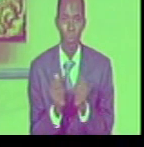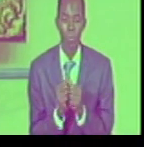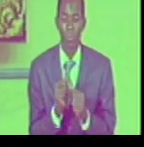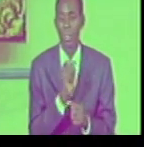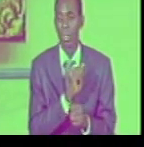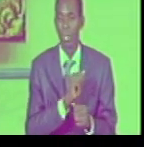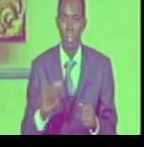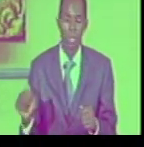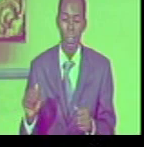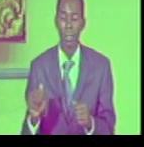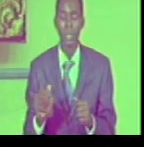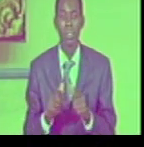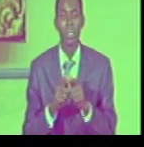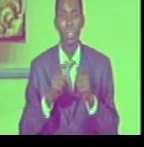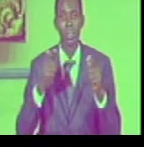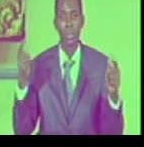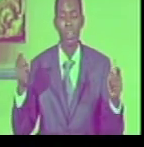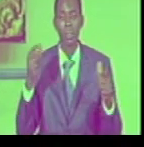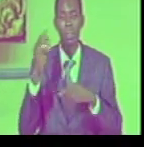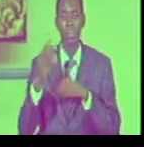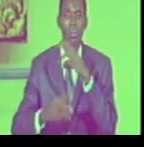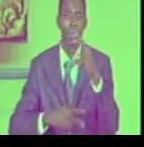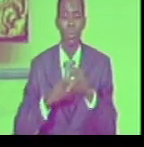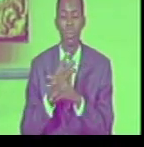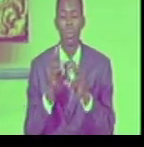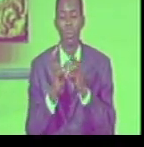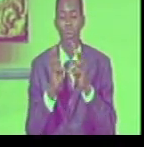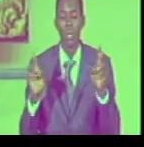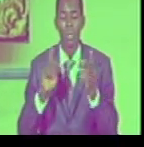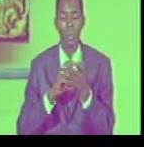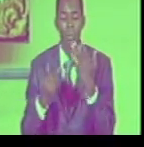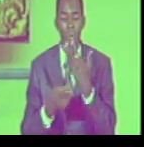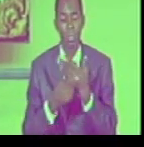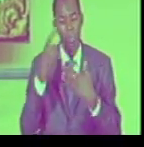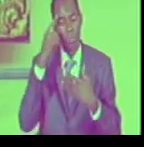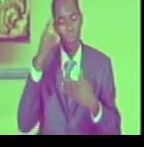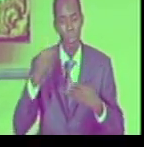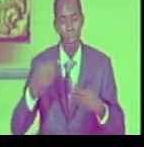the youth, and our Father and the Lord and others will be used of the Lord to minister, and the program Impact.